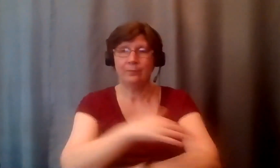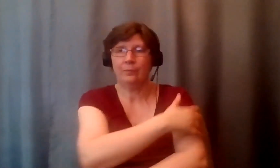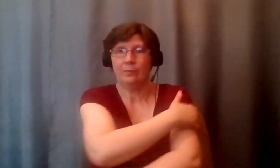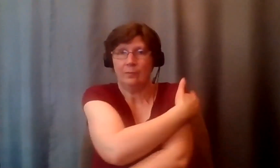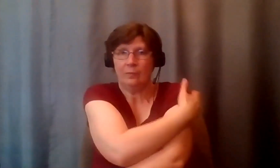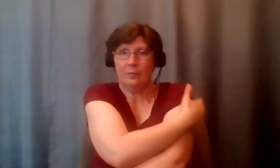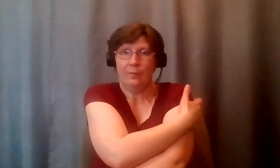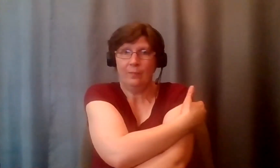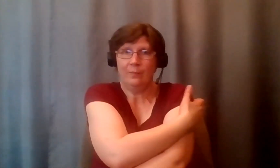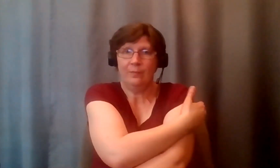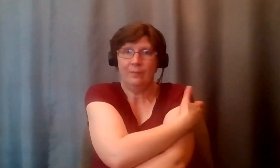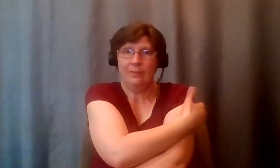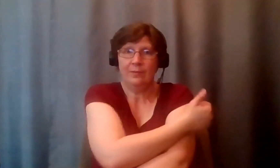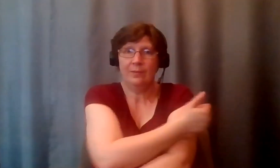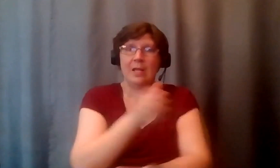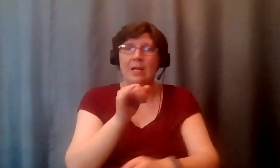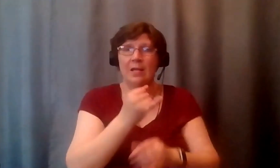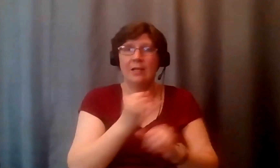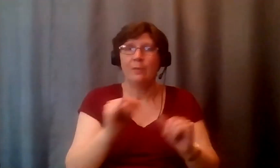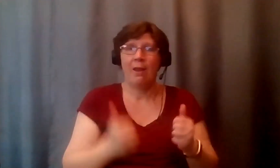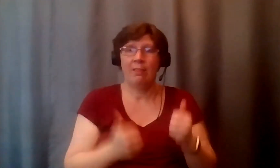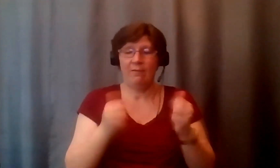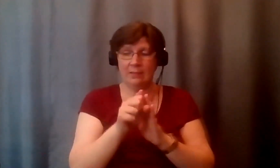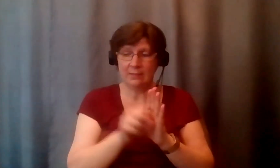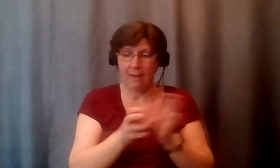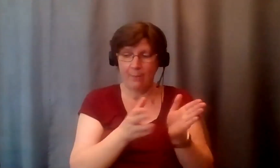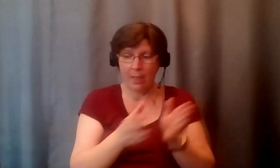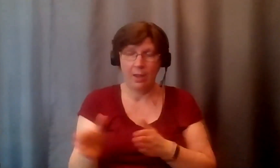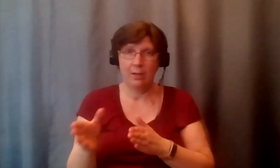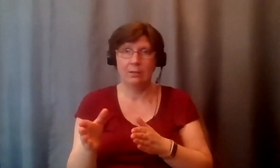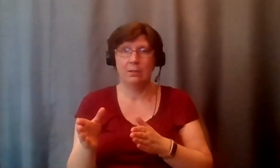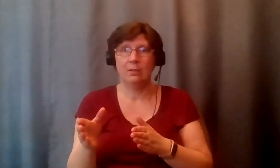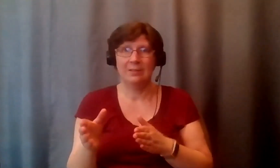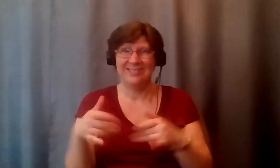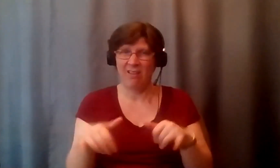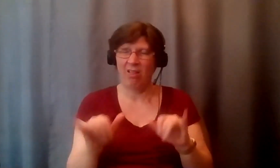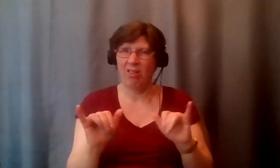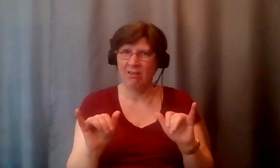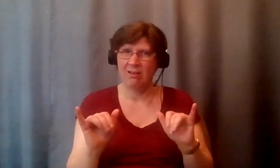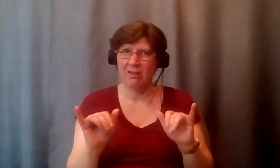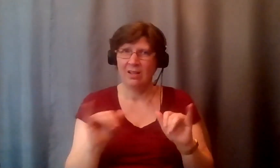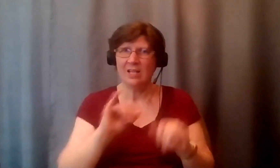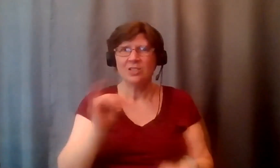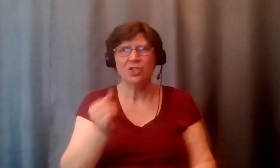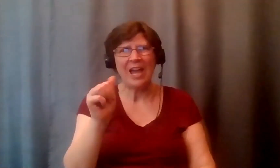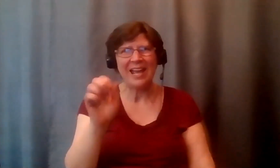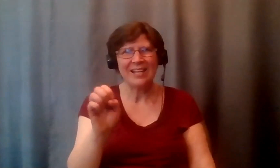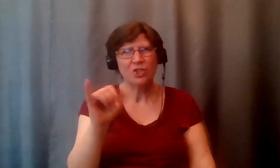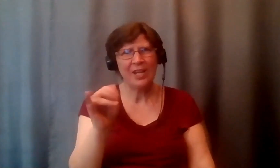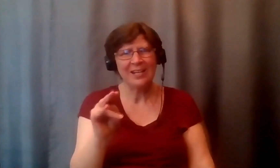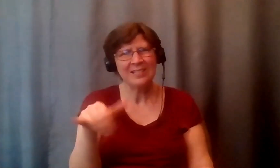independent living state plan, is it still, Jen, is it still